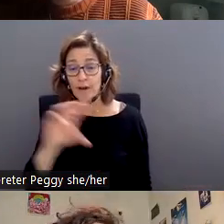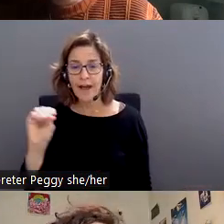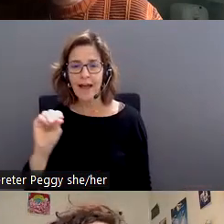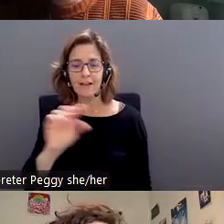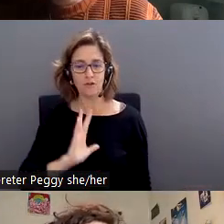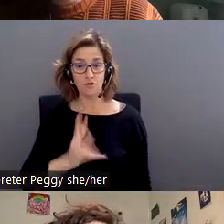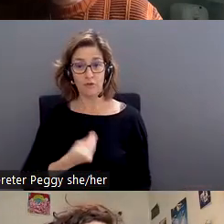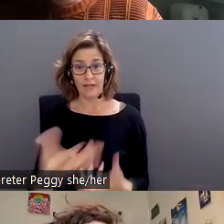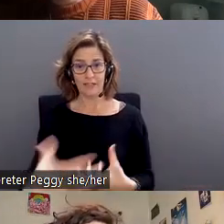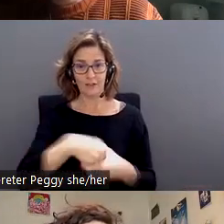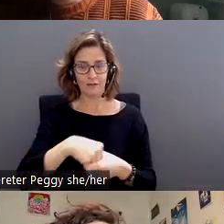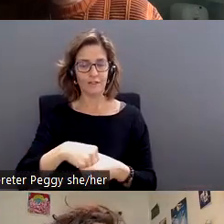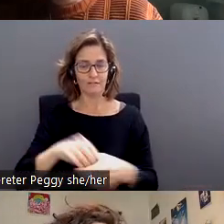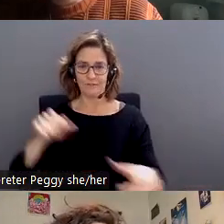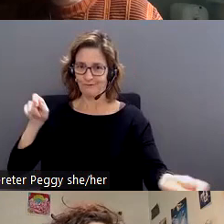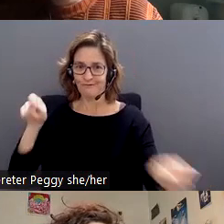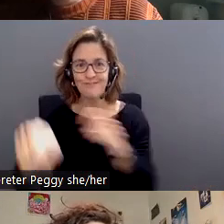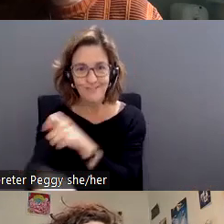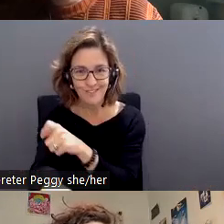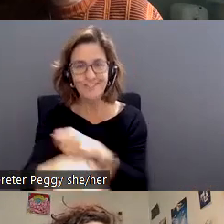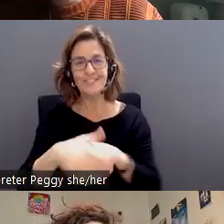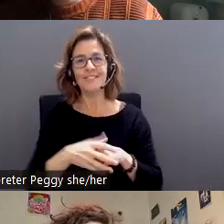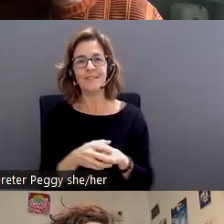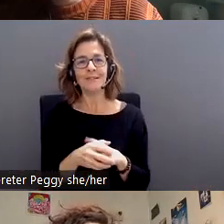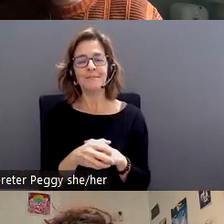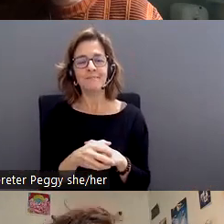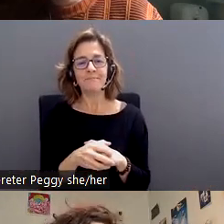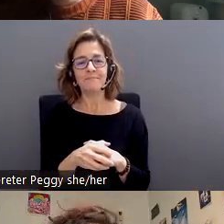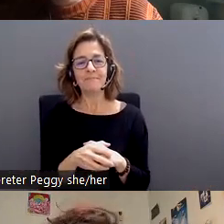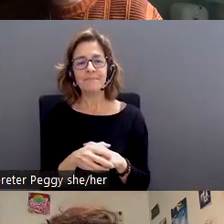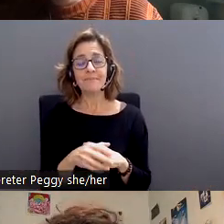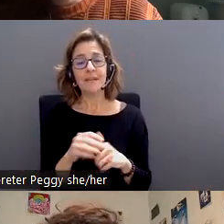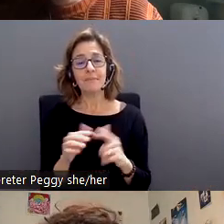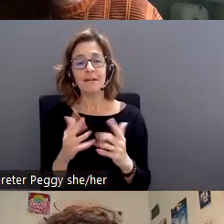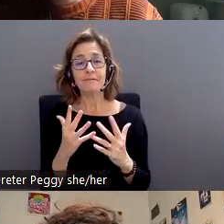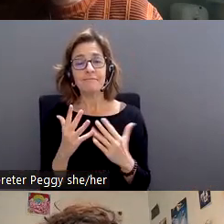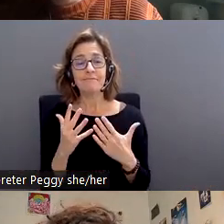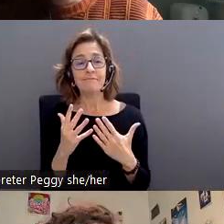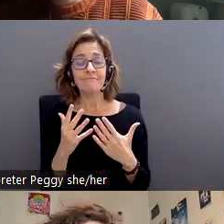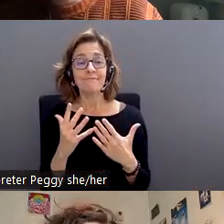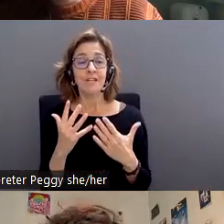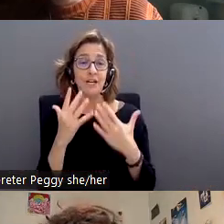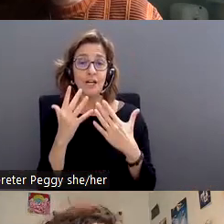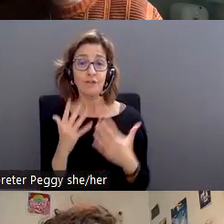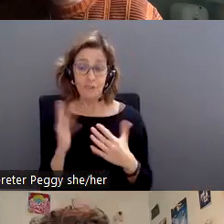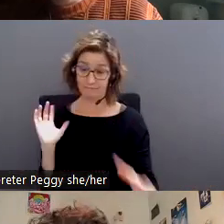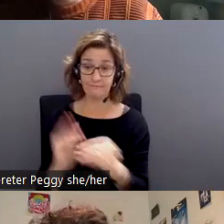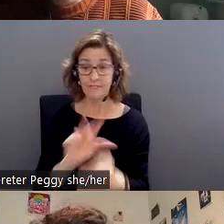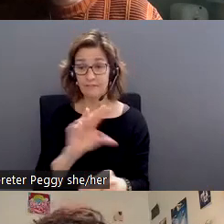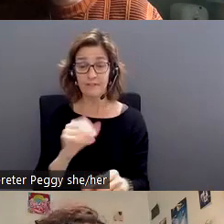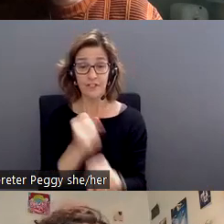inclusion. And unfortunately, of course, violence has occurred in our communities throughout that time as well,